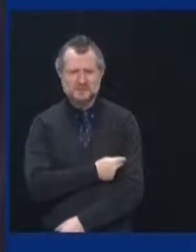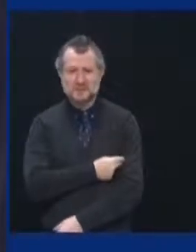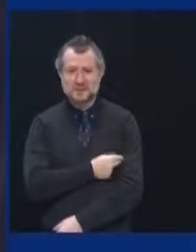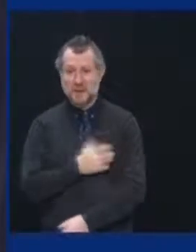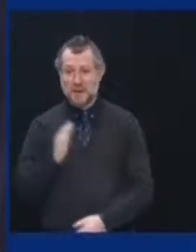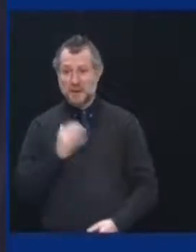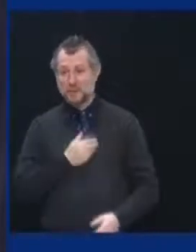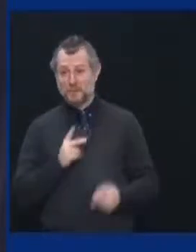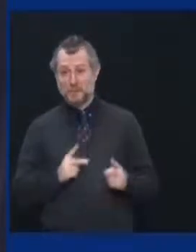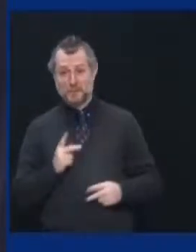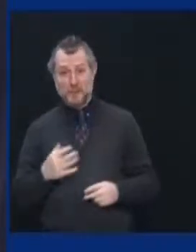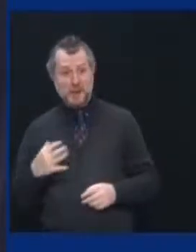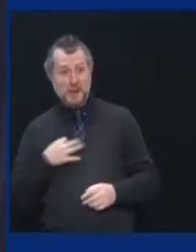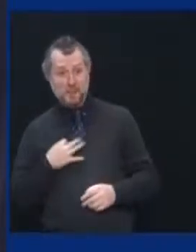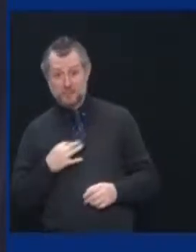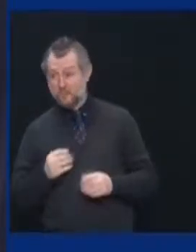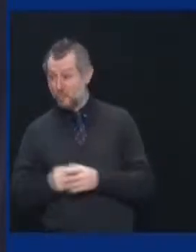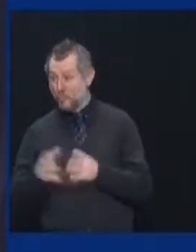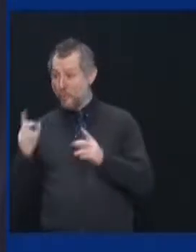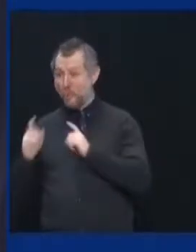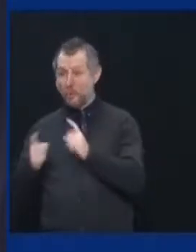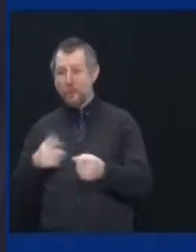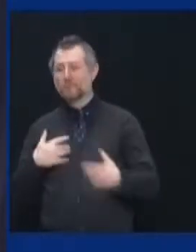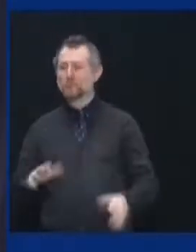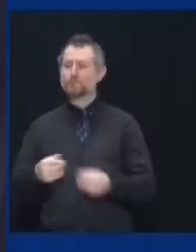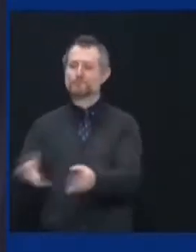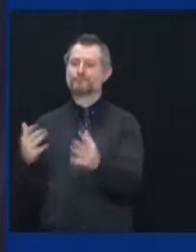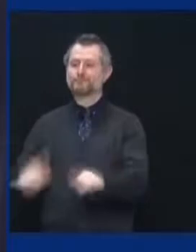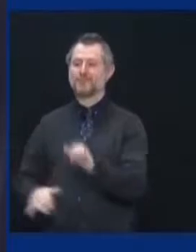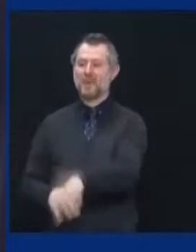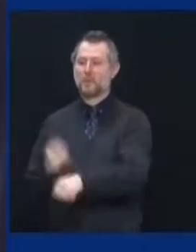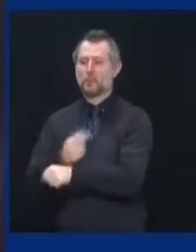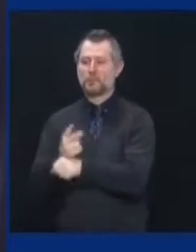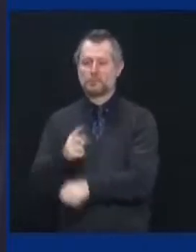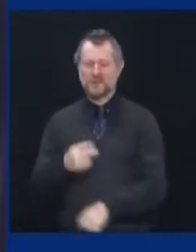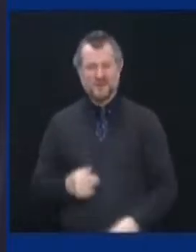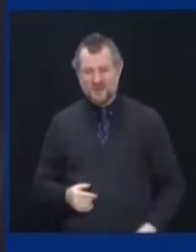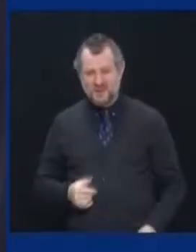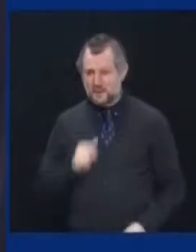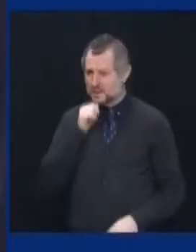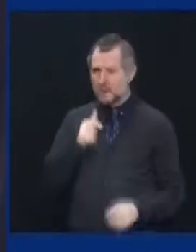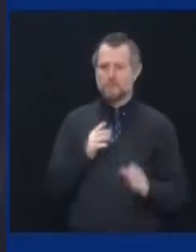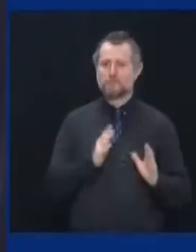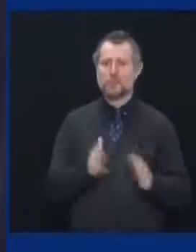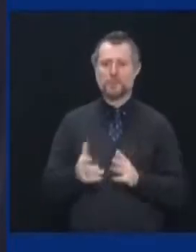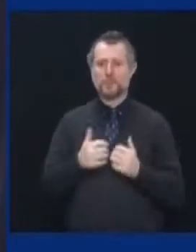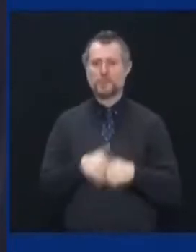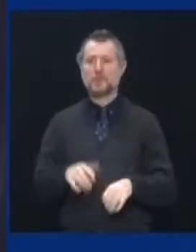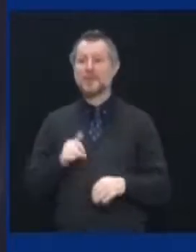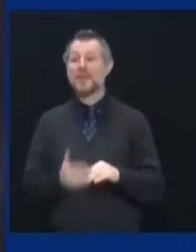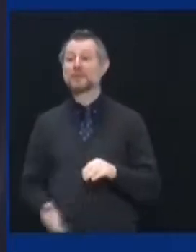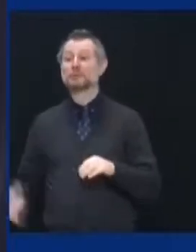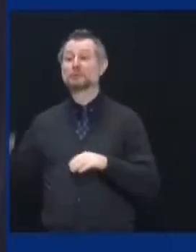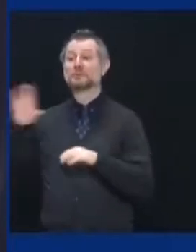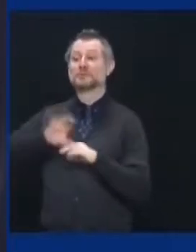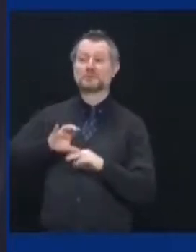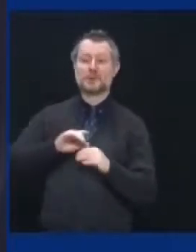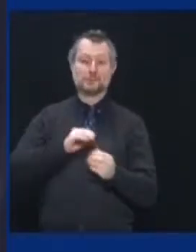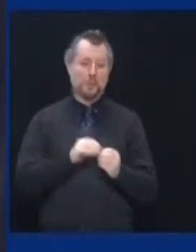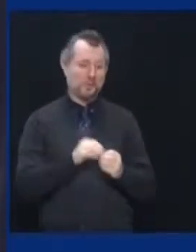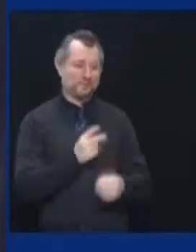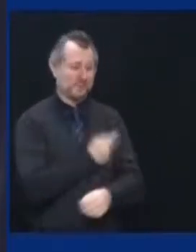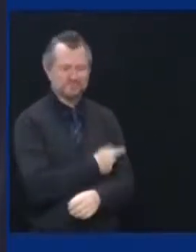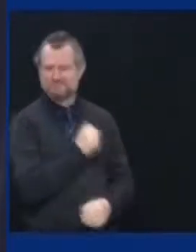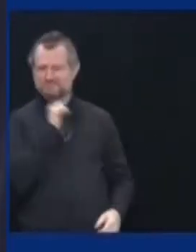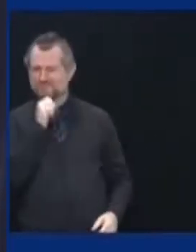were eligible for second dosages. They did not secure any additional supply. They didn't